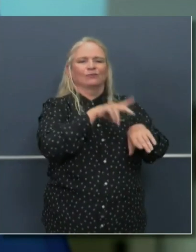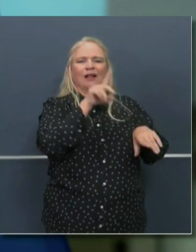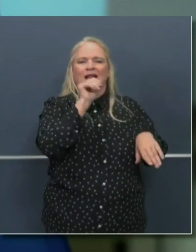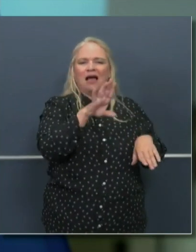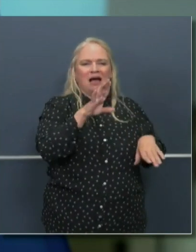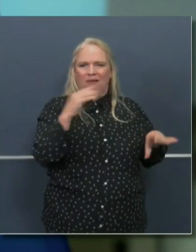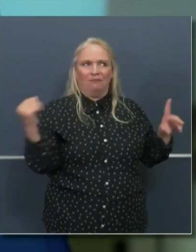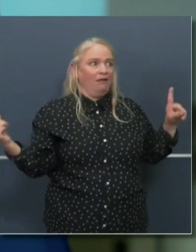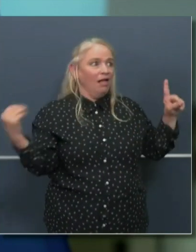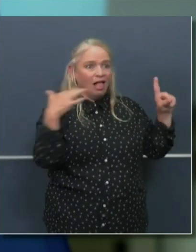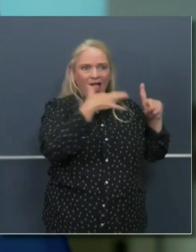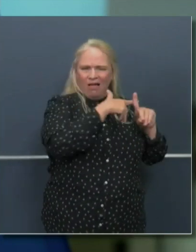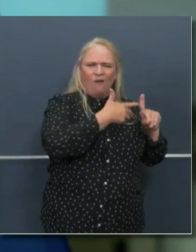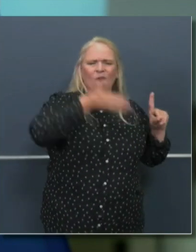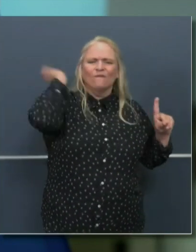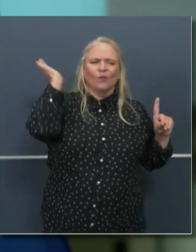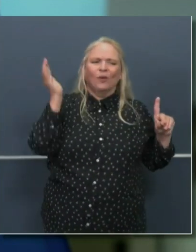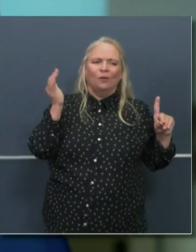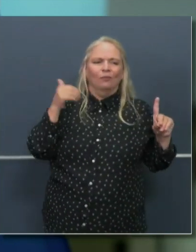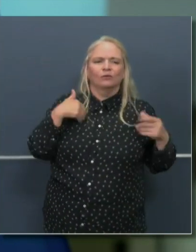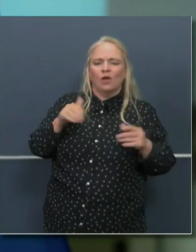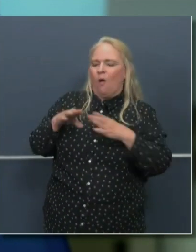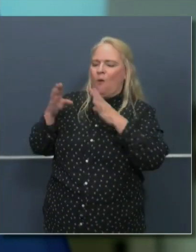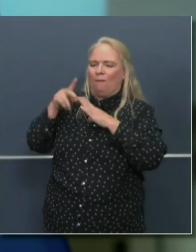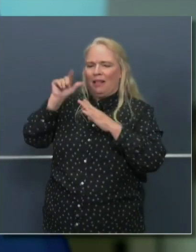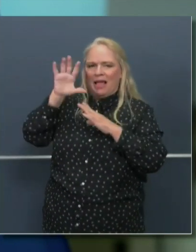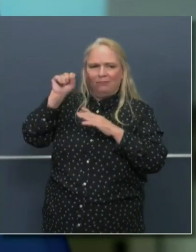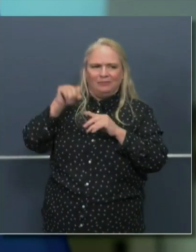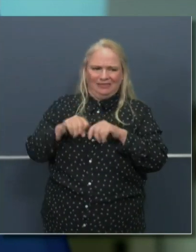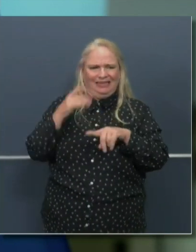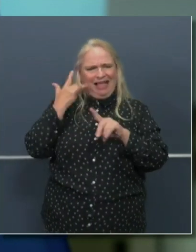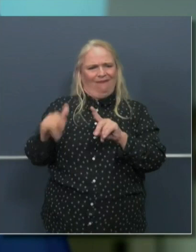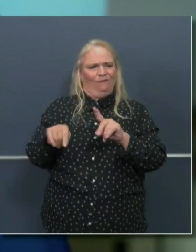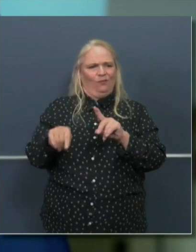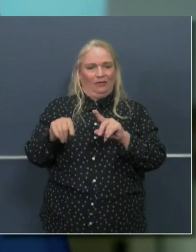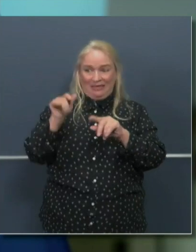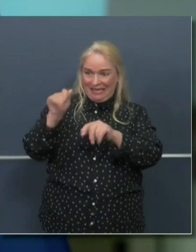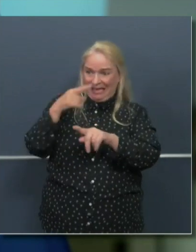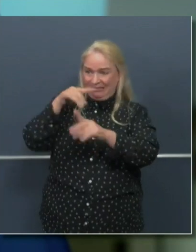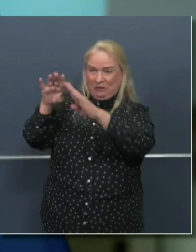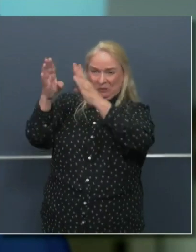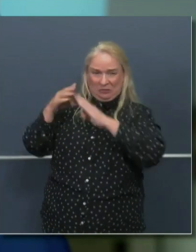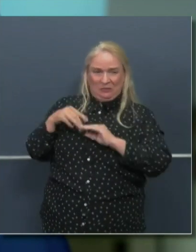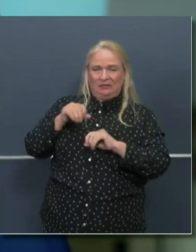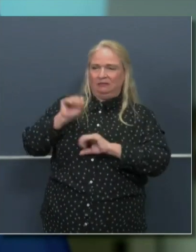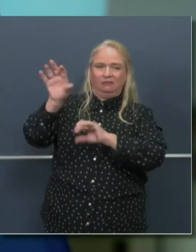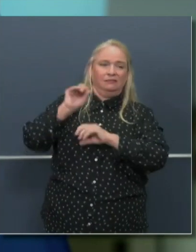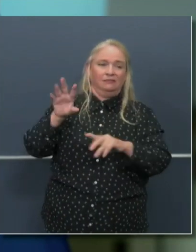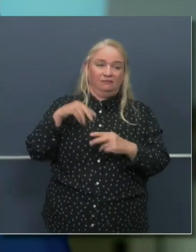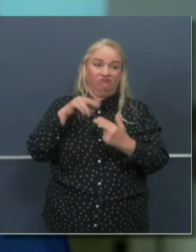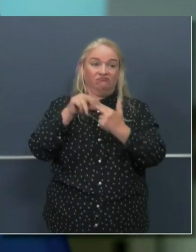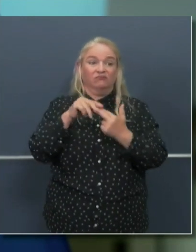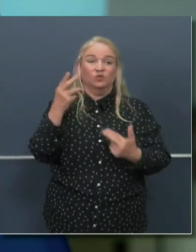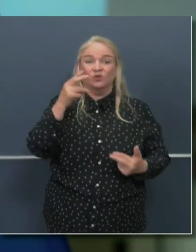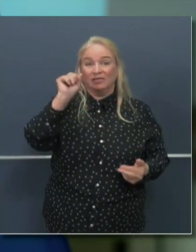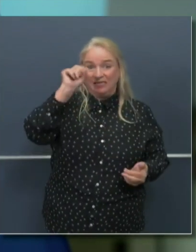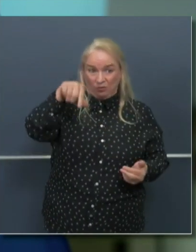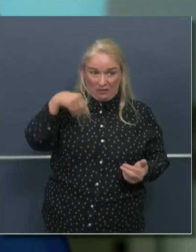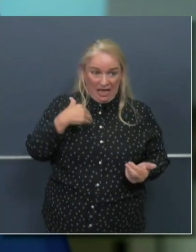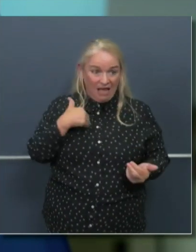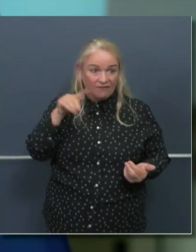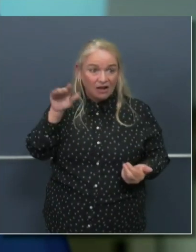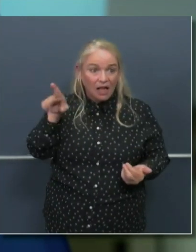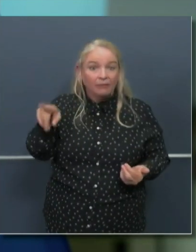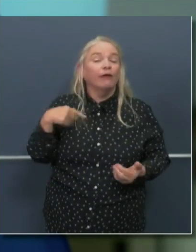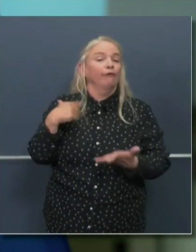previous question around San Quentin, just as an example, we were using Quest at San Quentin. We had a lot of delays. We're now